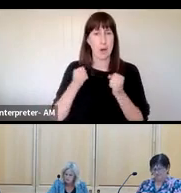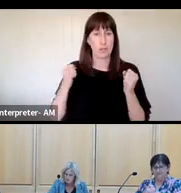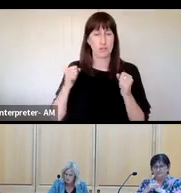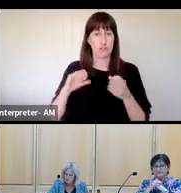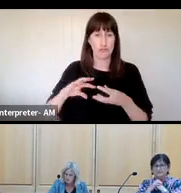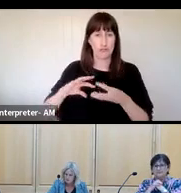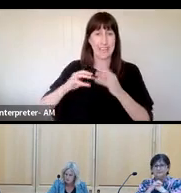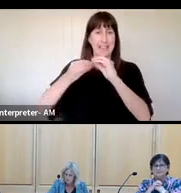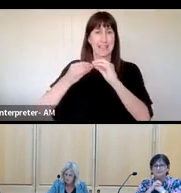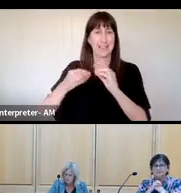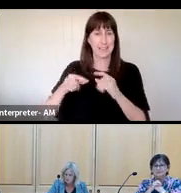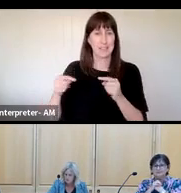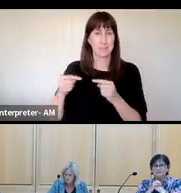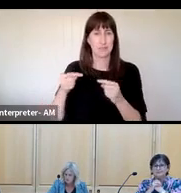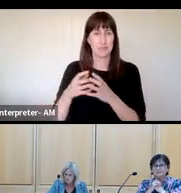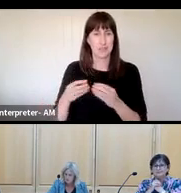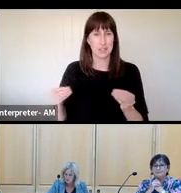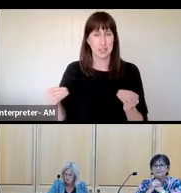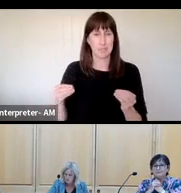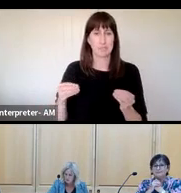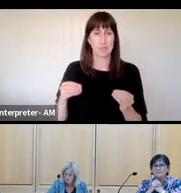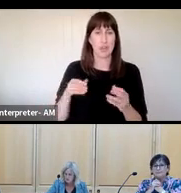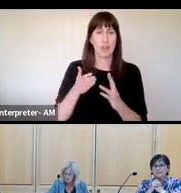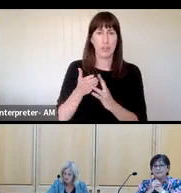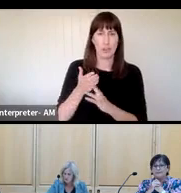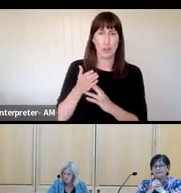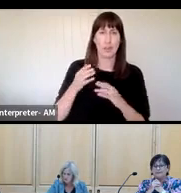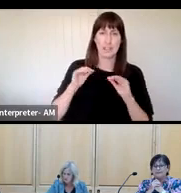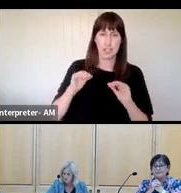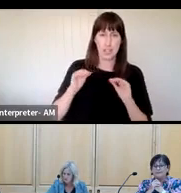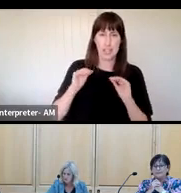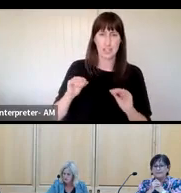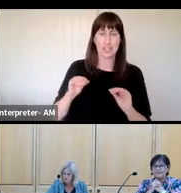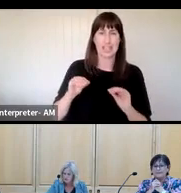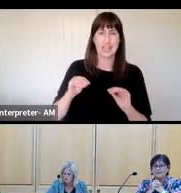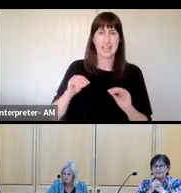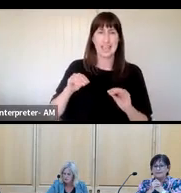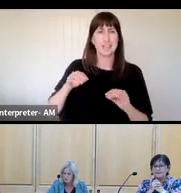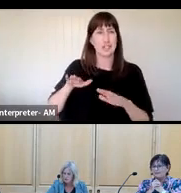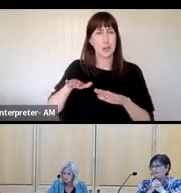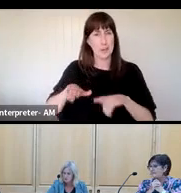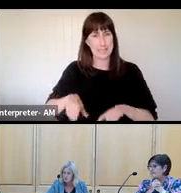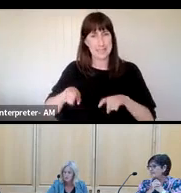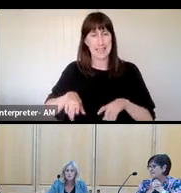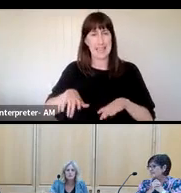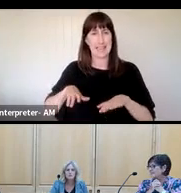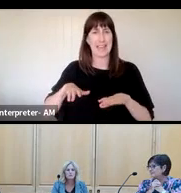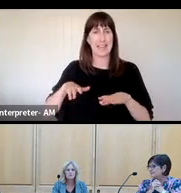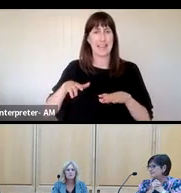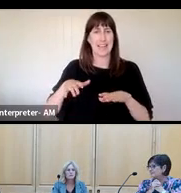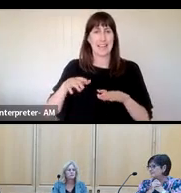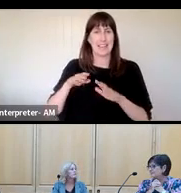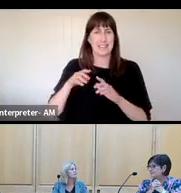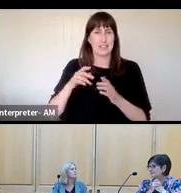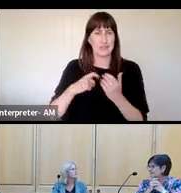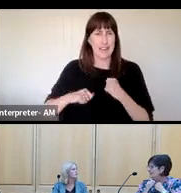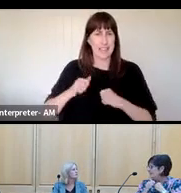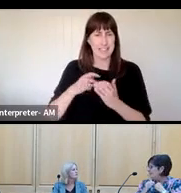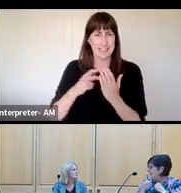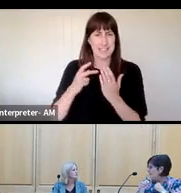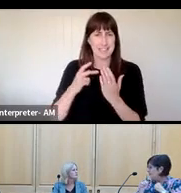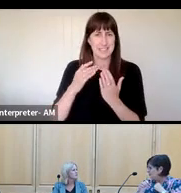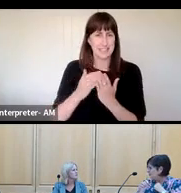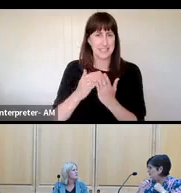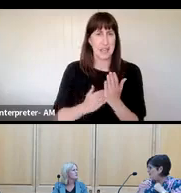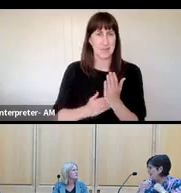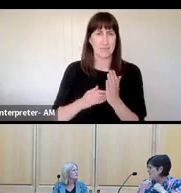scheme through the Education, Domestic Tertiary Student Contract Dispute Resolution Scheme Rules 2021, we consider